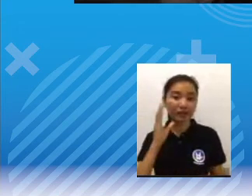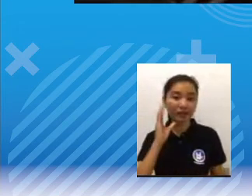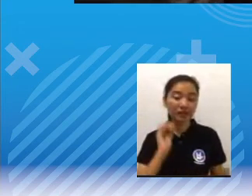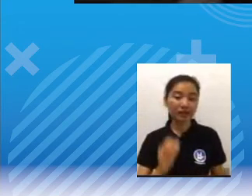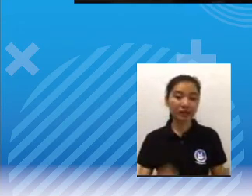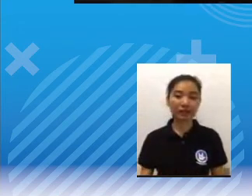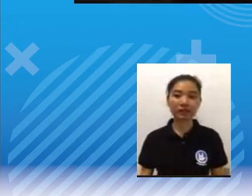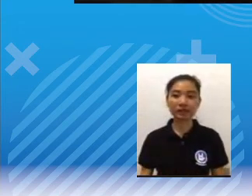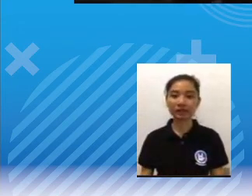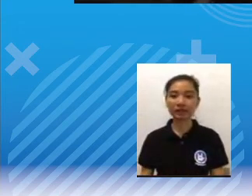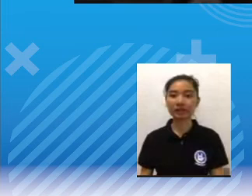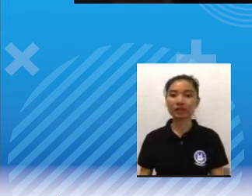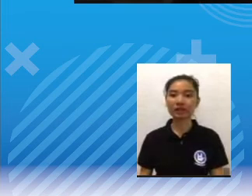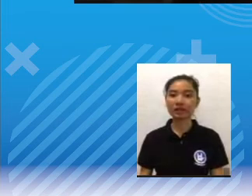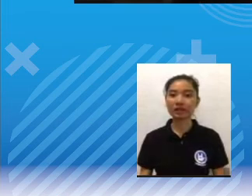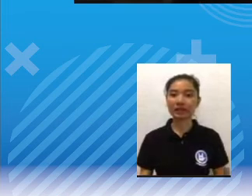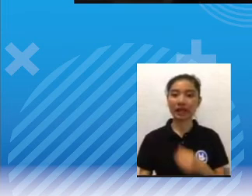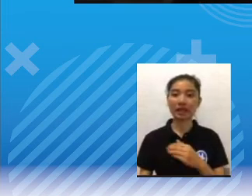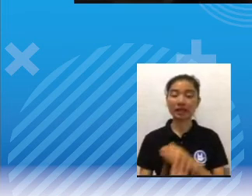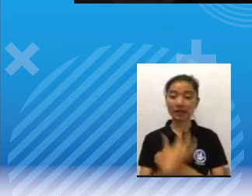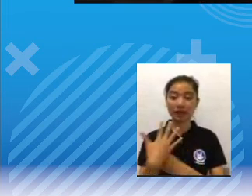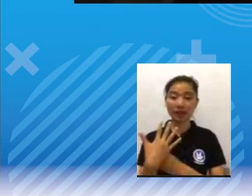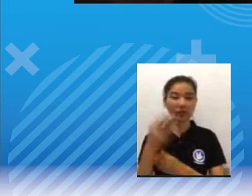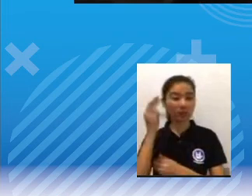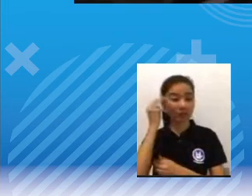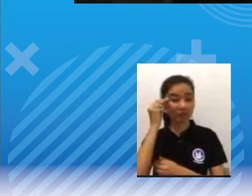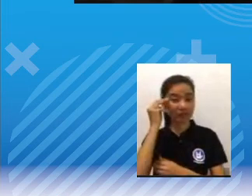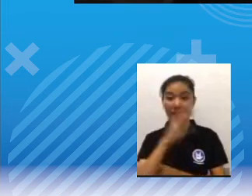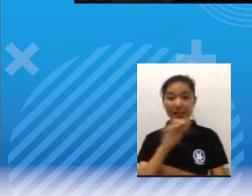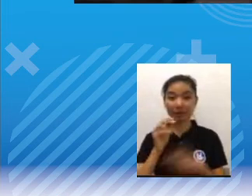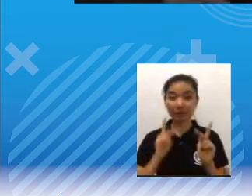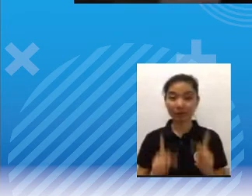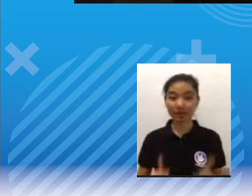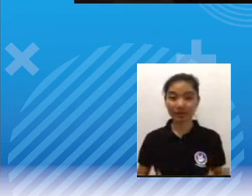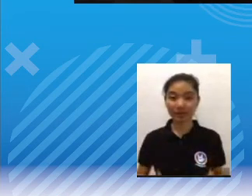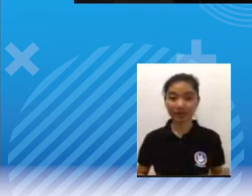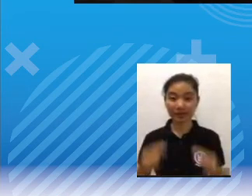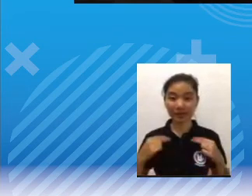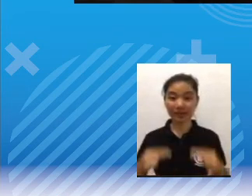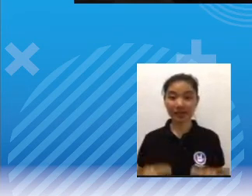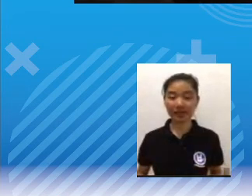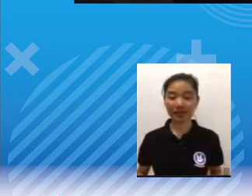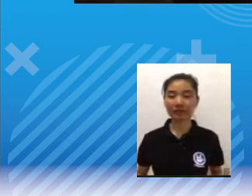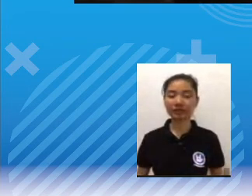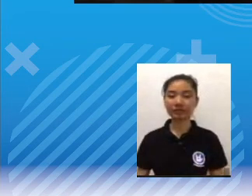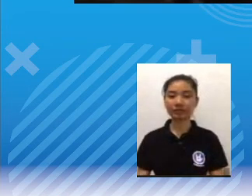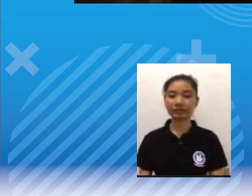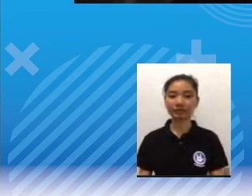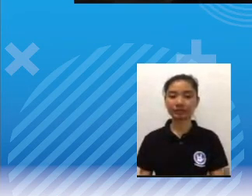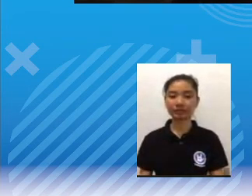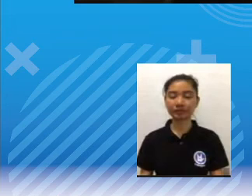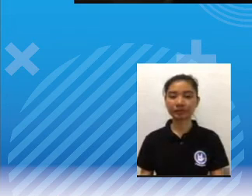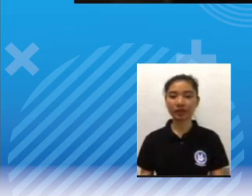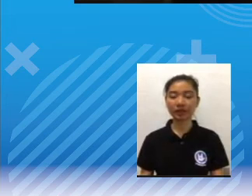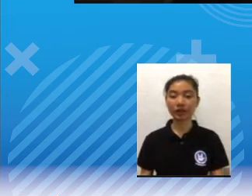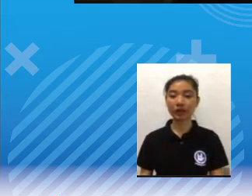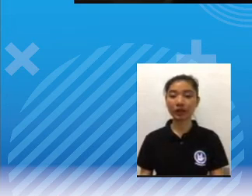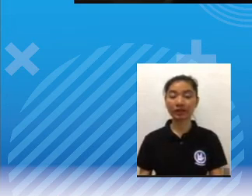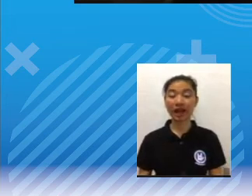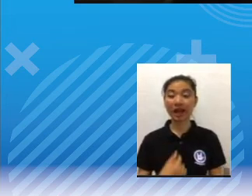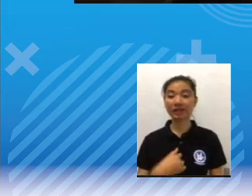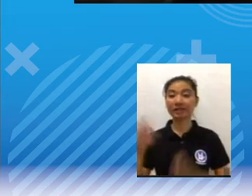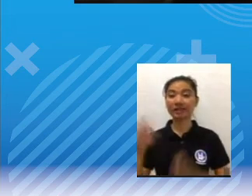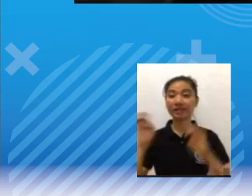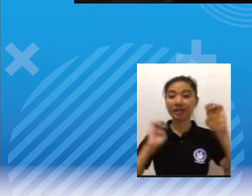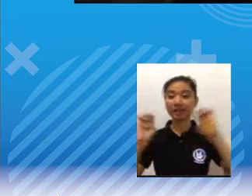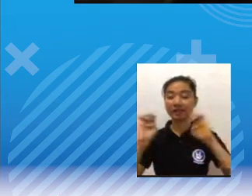but also physically as well. What else? I also exercise thrice a week. I